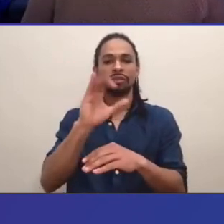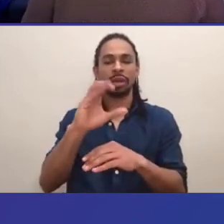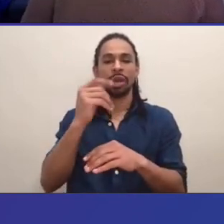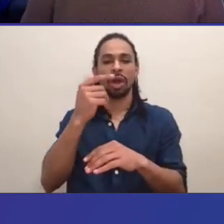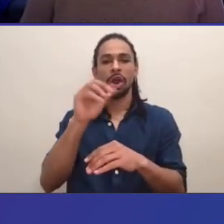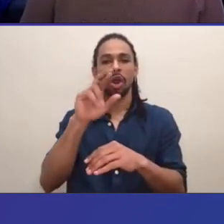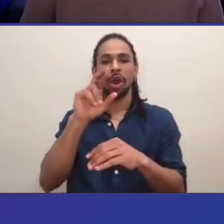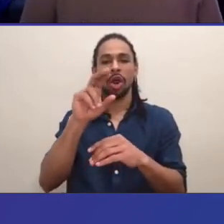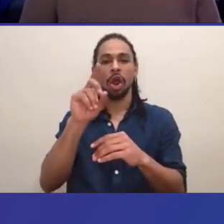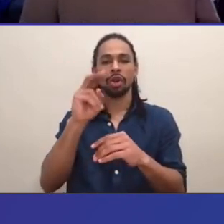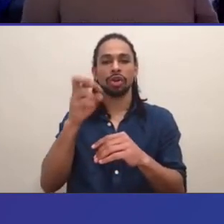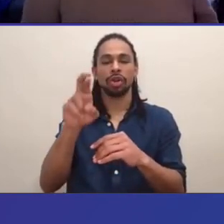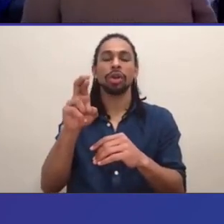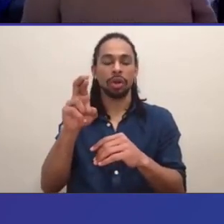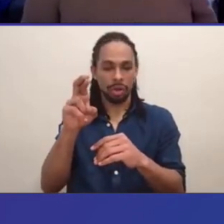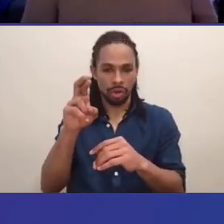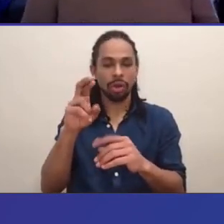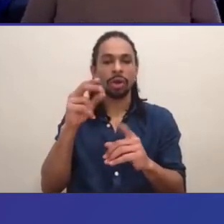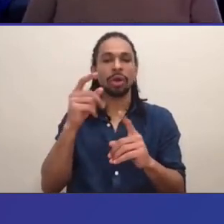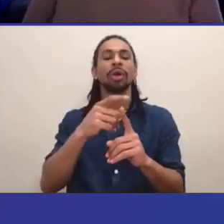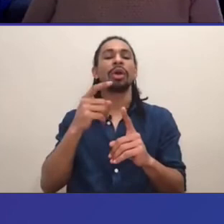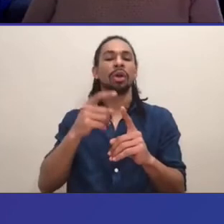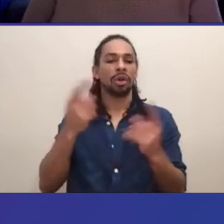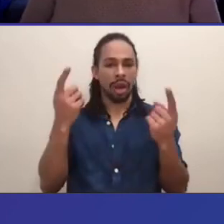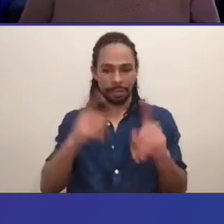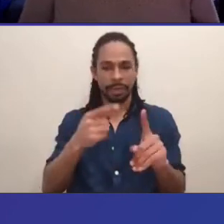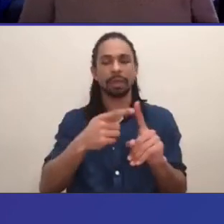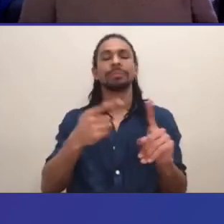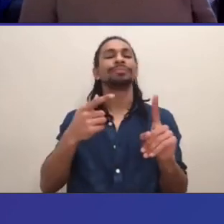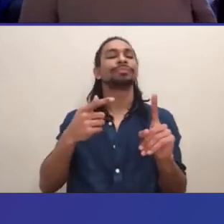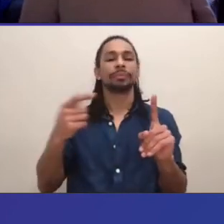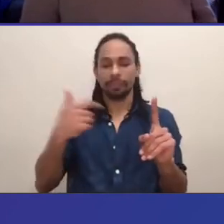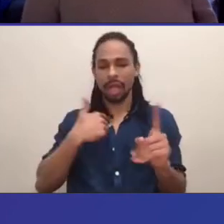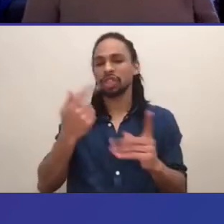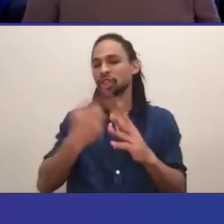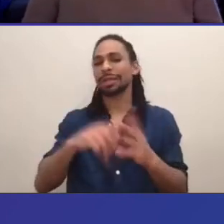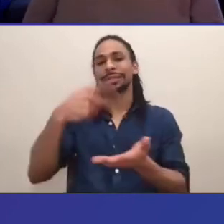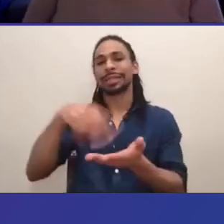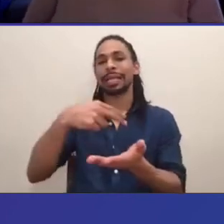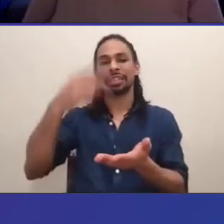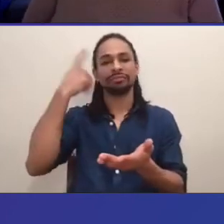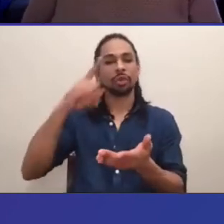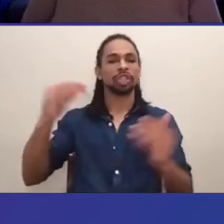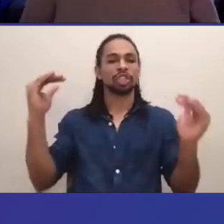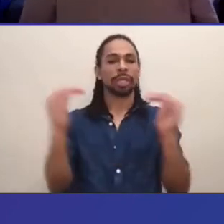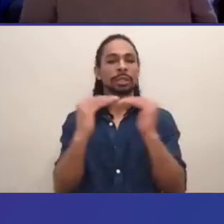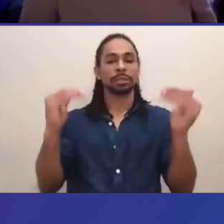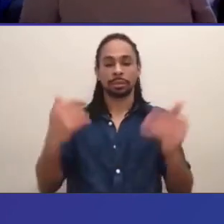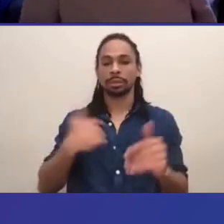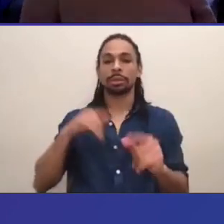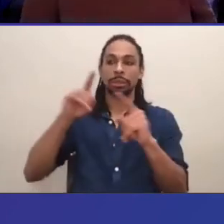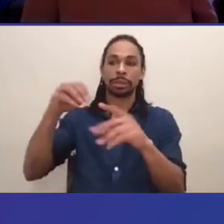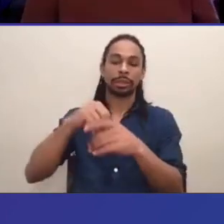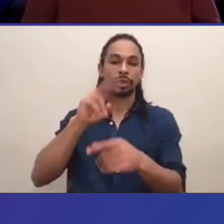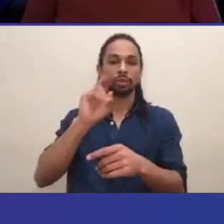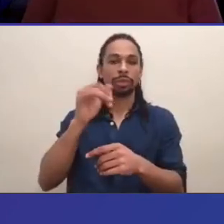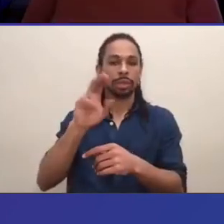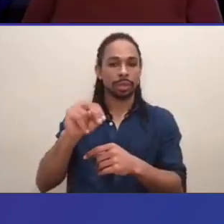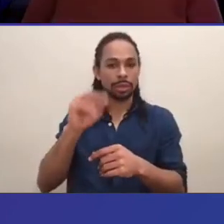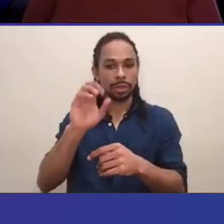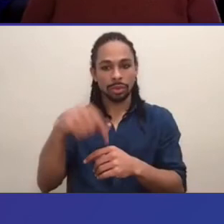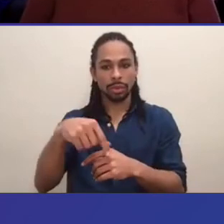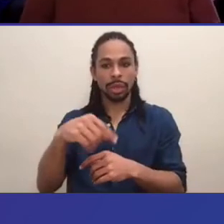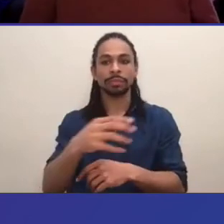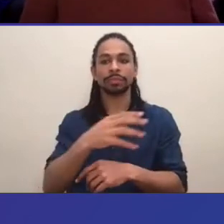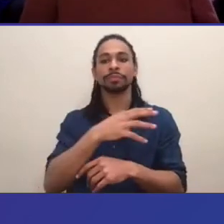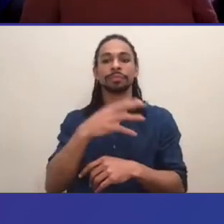started Dancing for Justice, which I was on the streets at Union Square and was moving around New York City doing